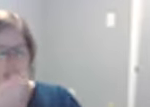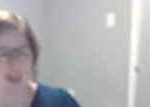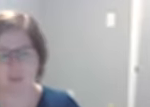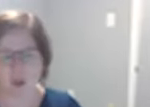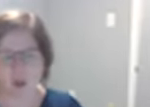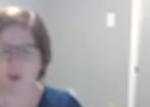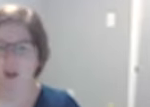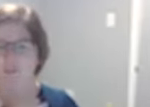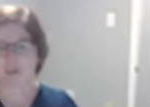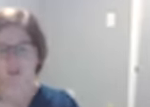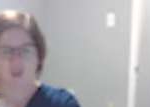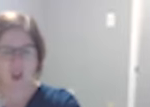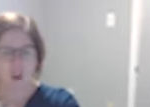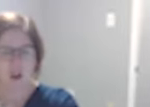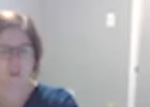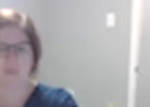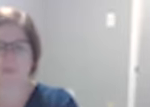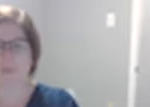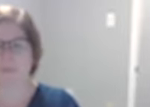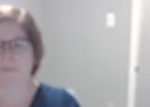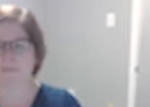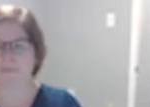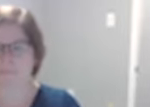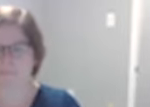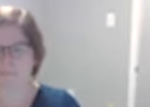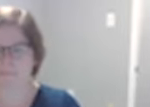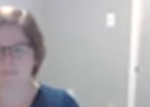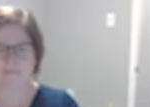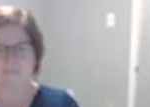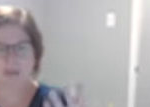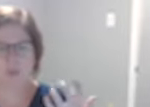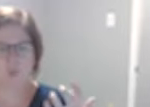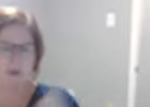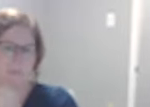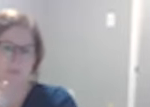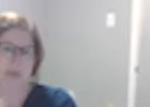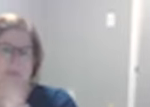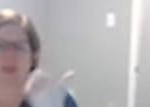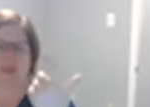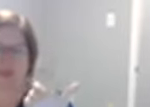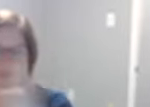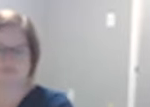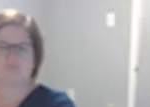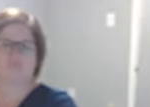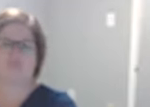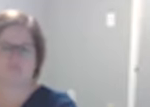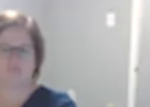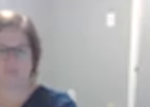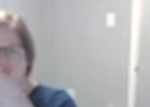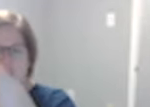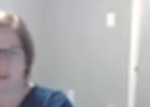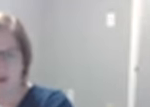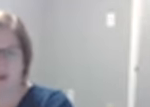lab machine. I just want to make a huge machines and make a robot, make a kind